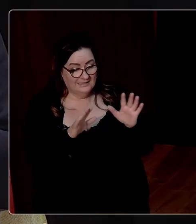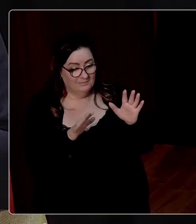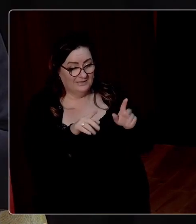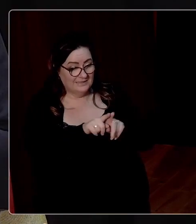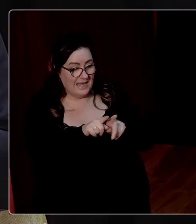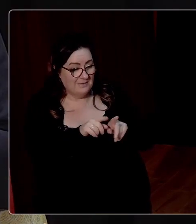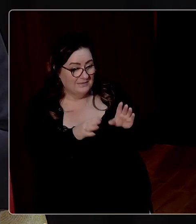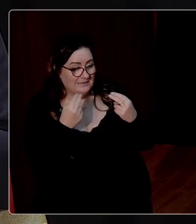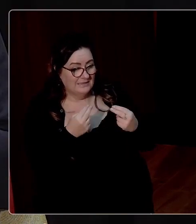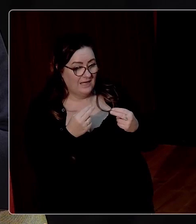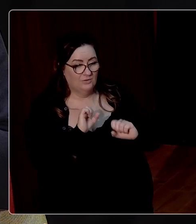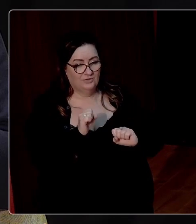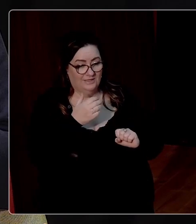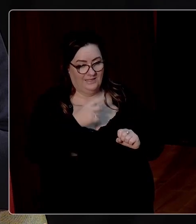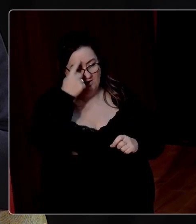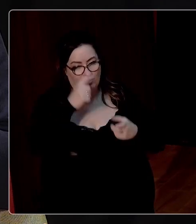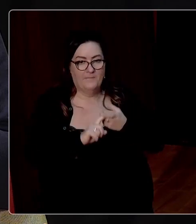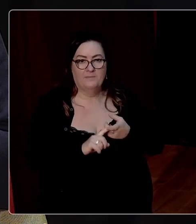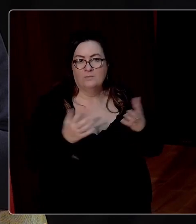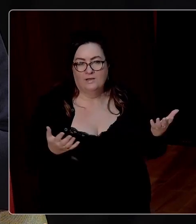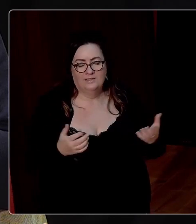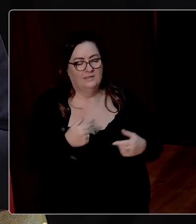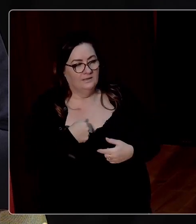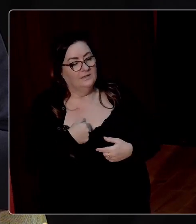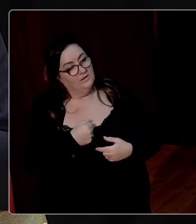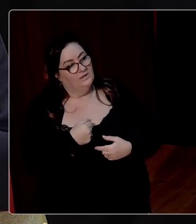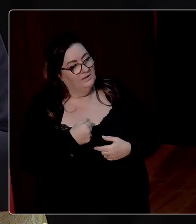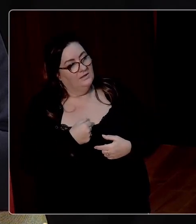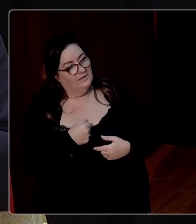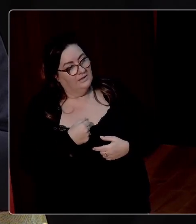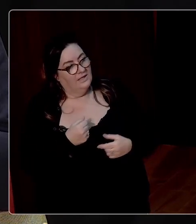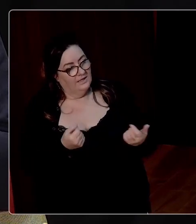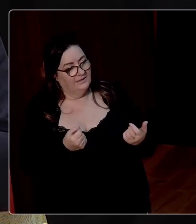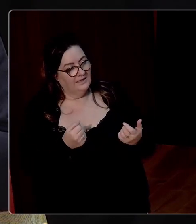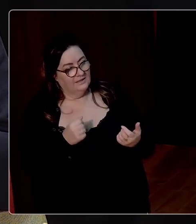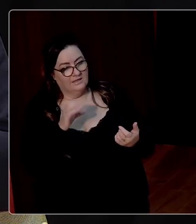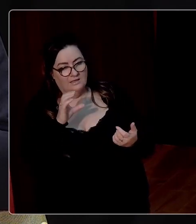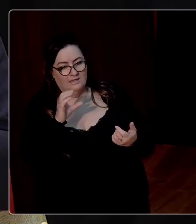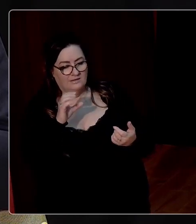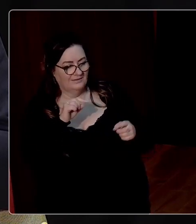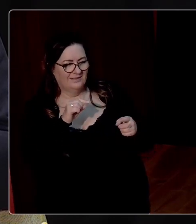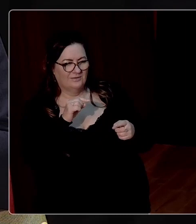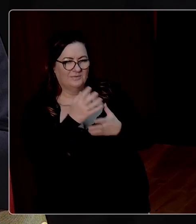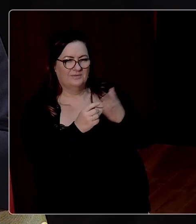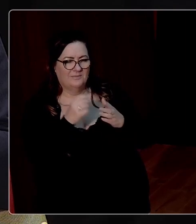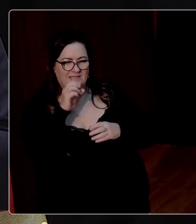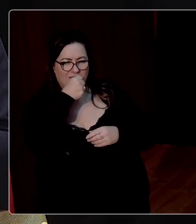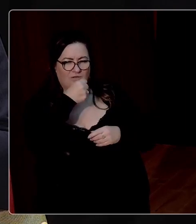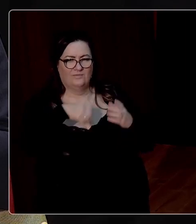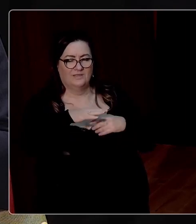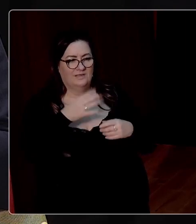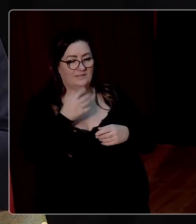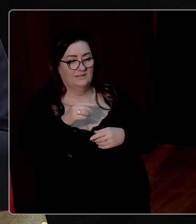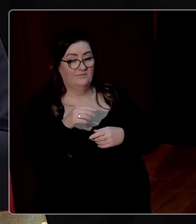bit, or how would you describe their fiscal commitment to it? I think parsimonious is probably a tough word because it suggests that there is